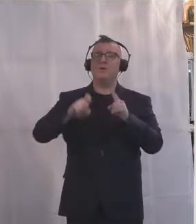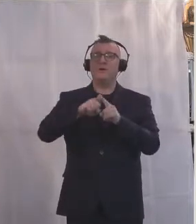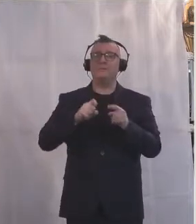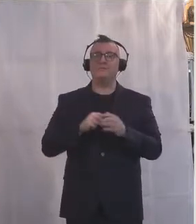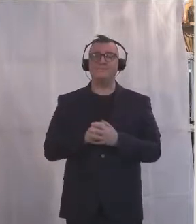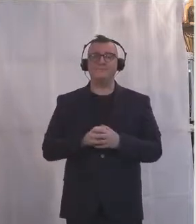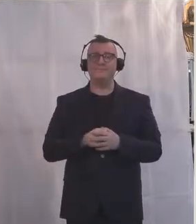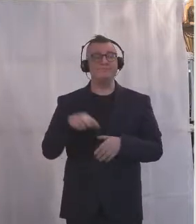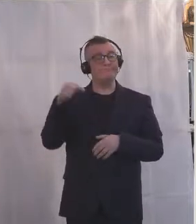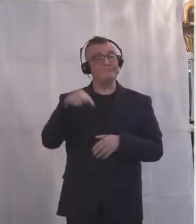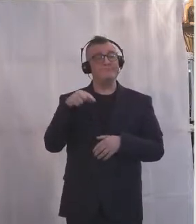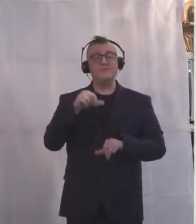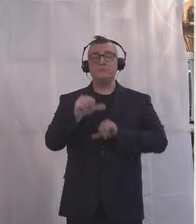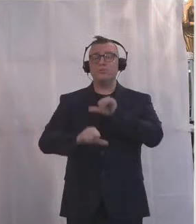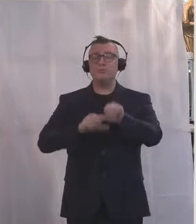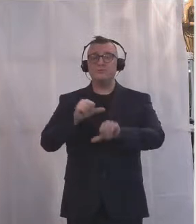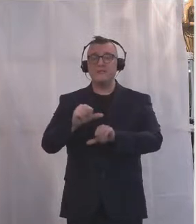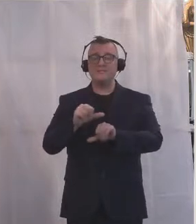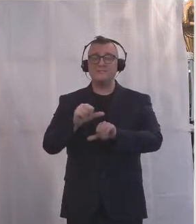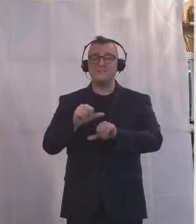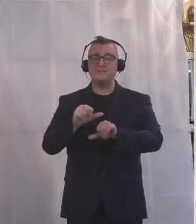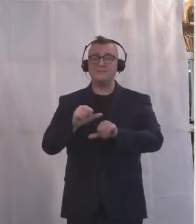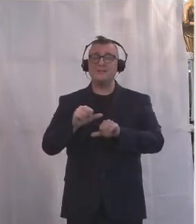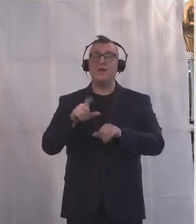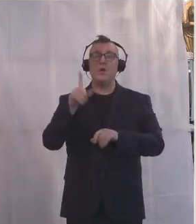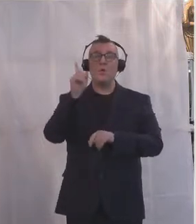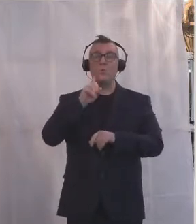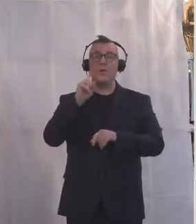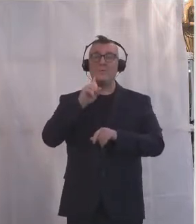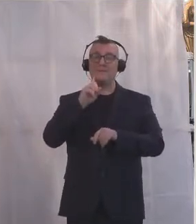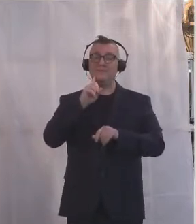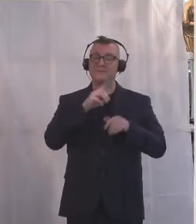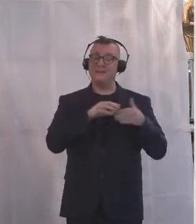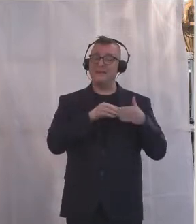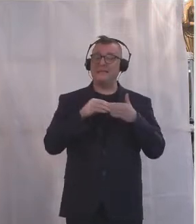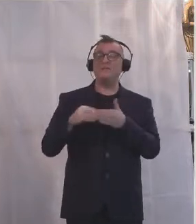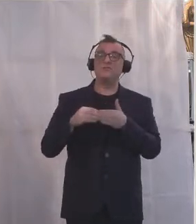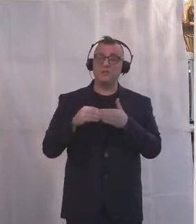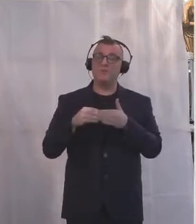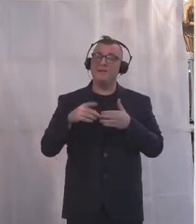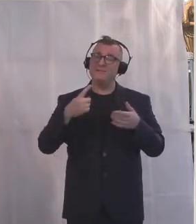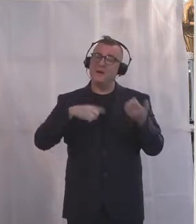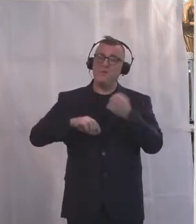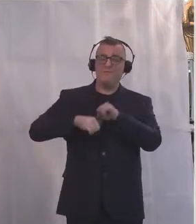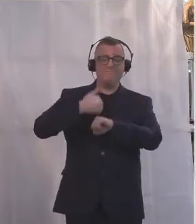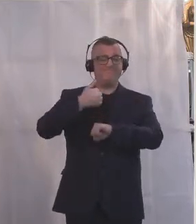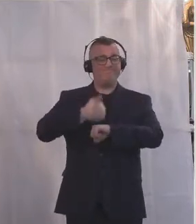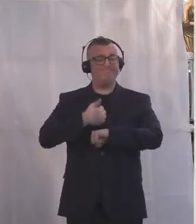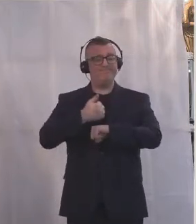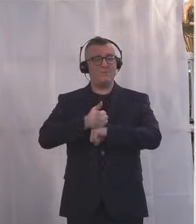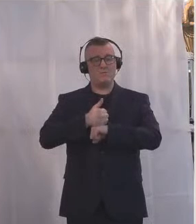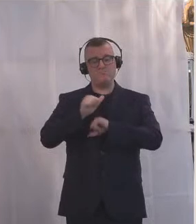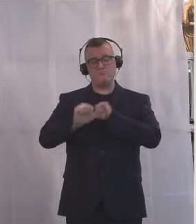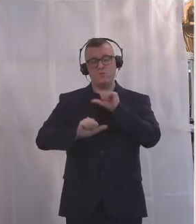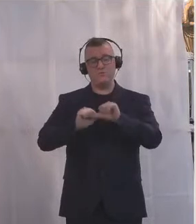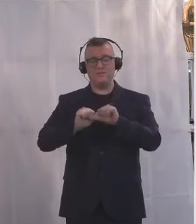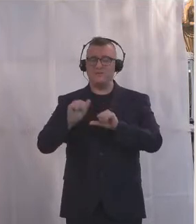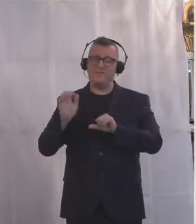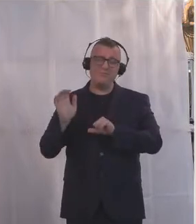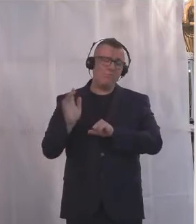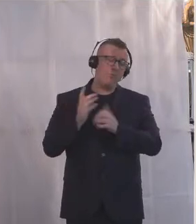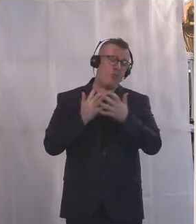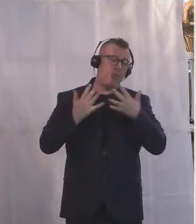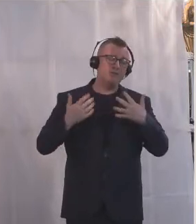This Women in Innovation programme is so important to us, and it forms one of the bedrock of many programmes that we